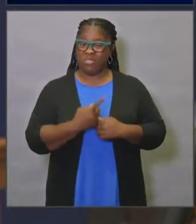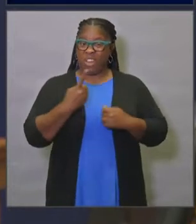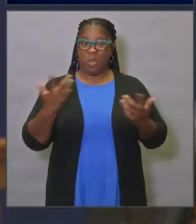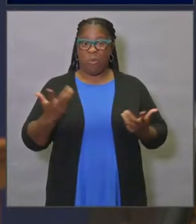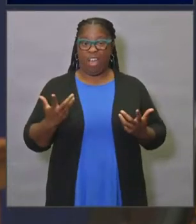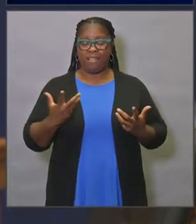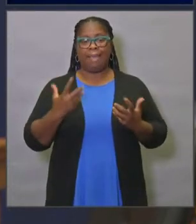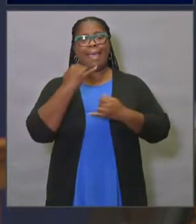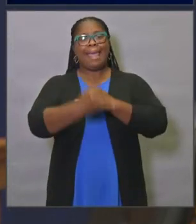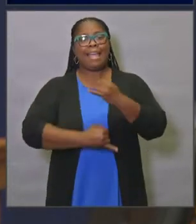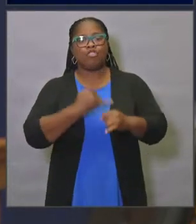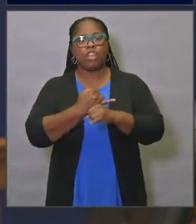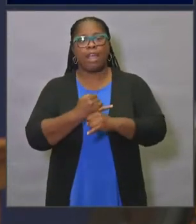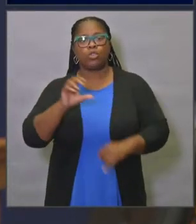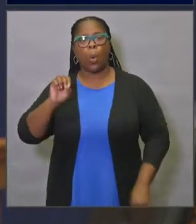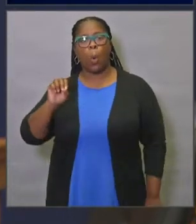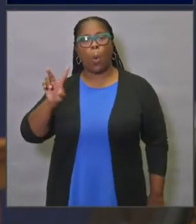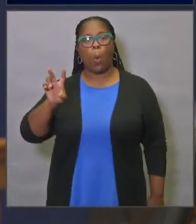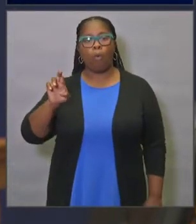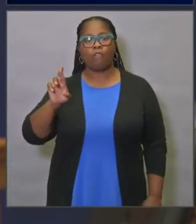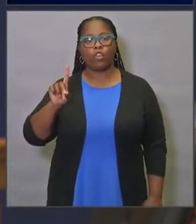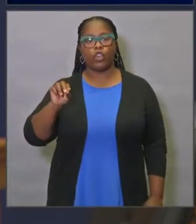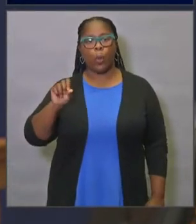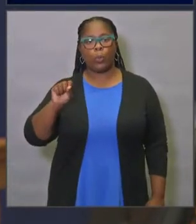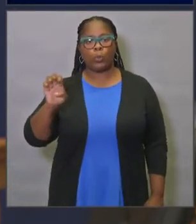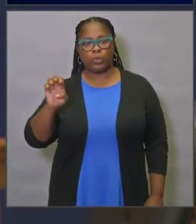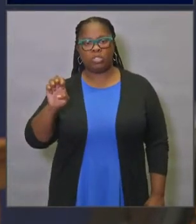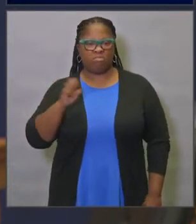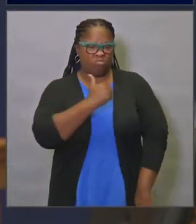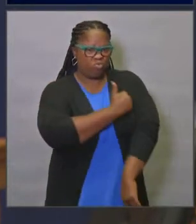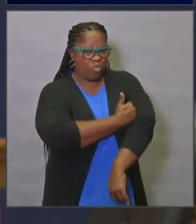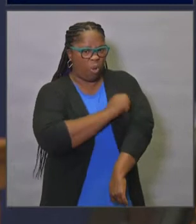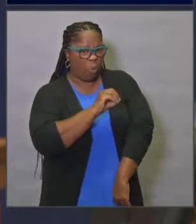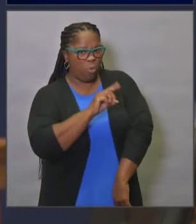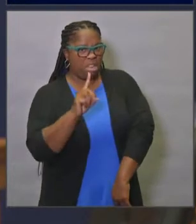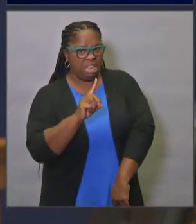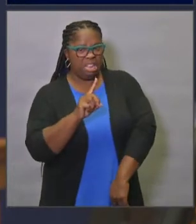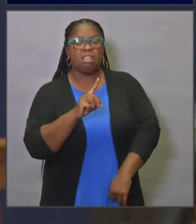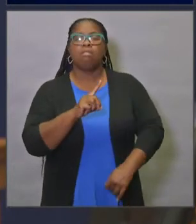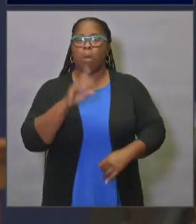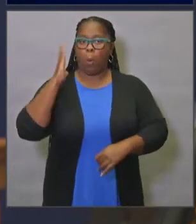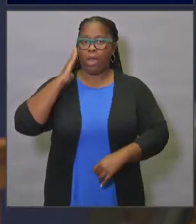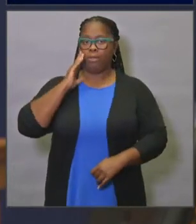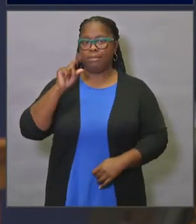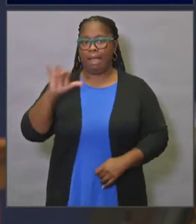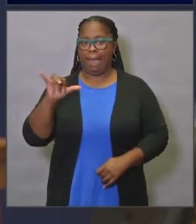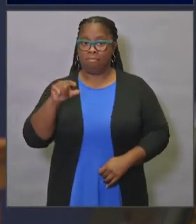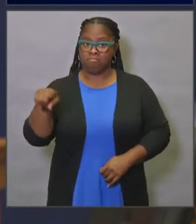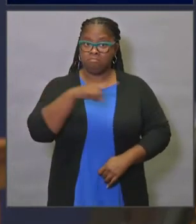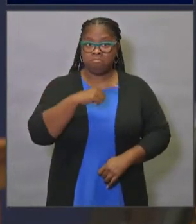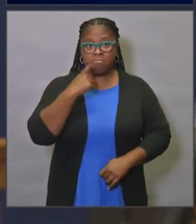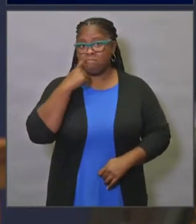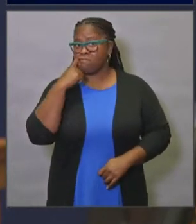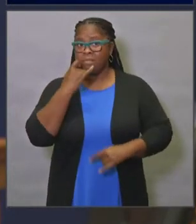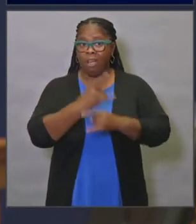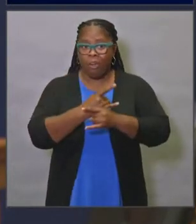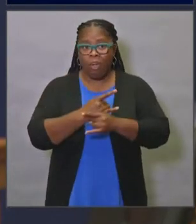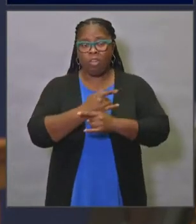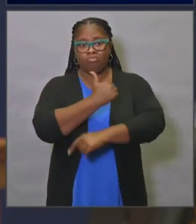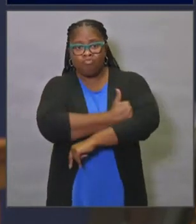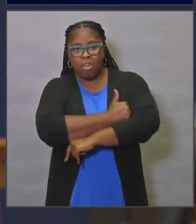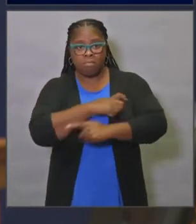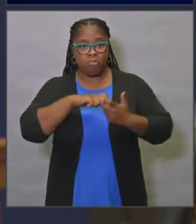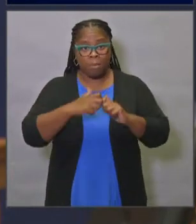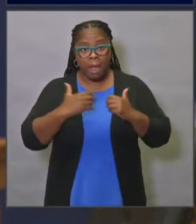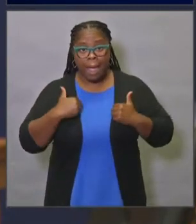Awareness Day. For anyone who is struggling with substance abuse, please know there is help available. You can call the Substance Abuse Service Helpline